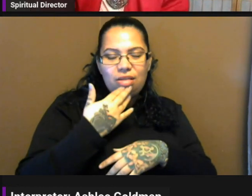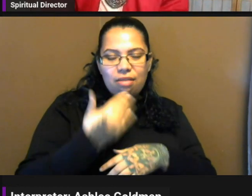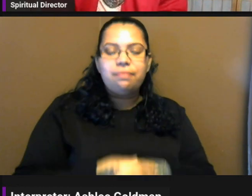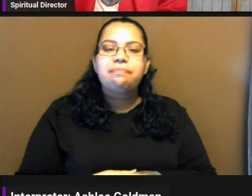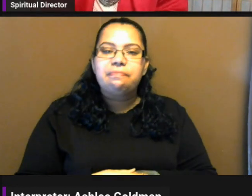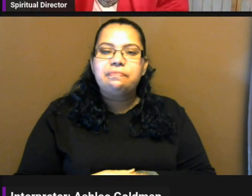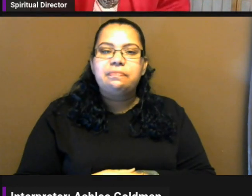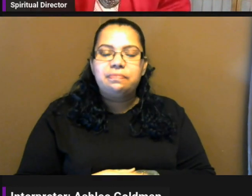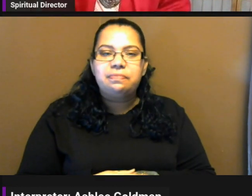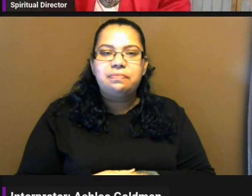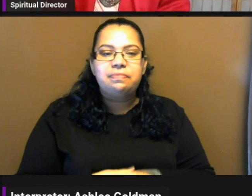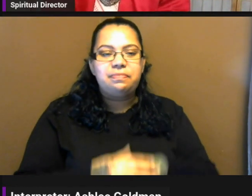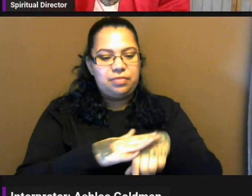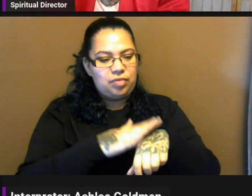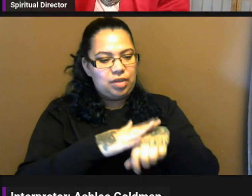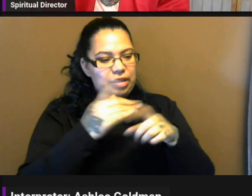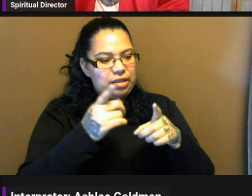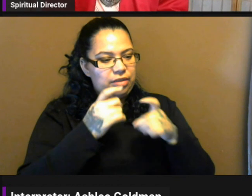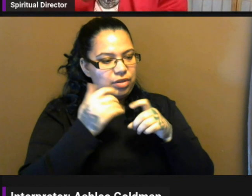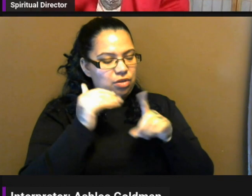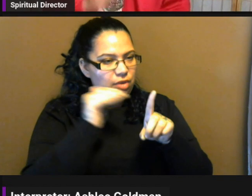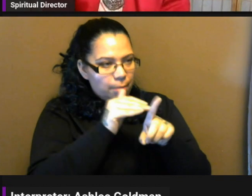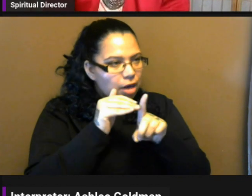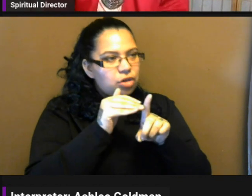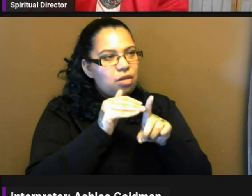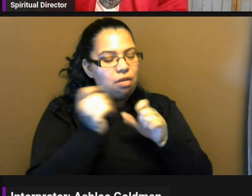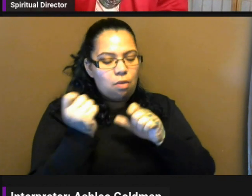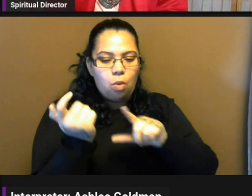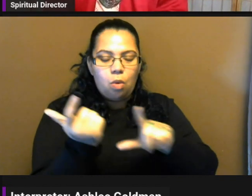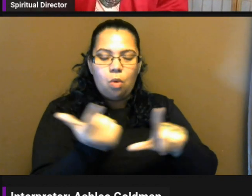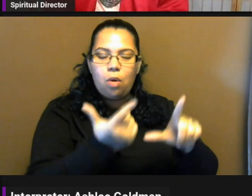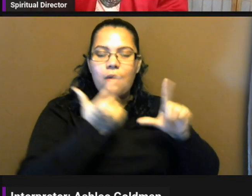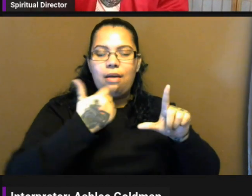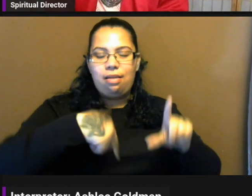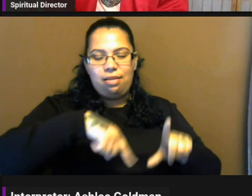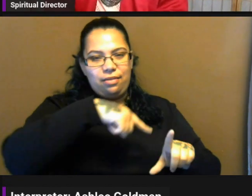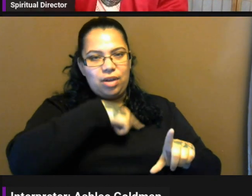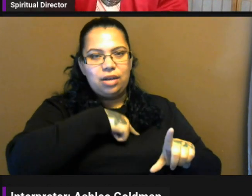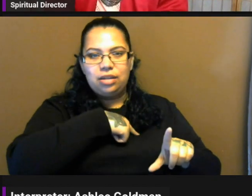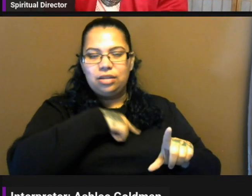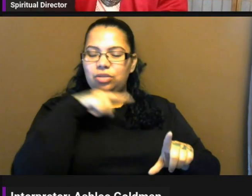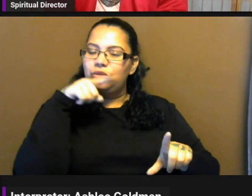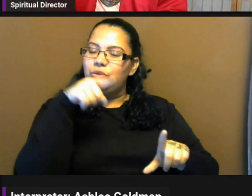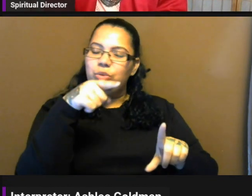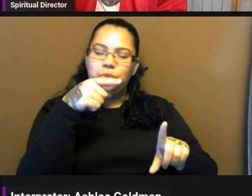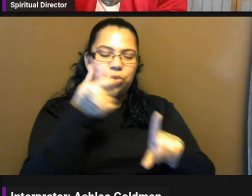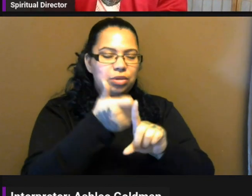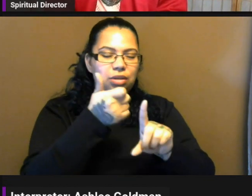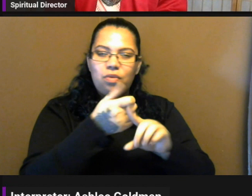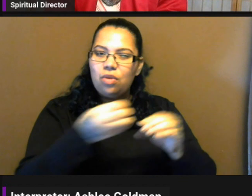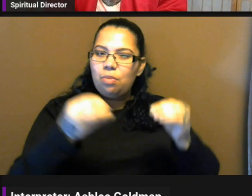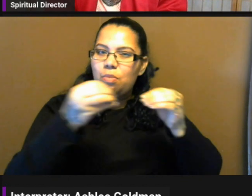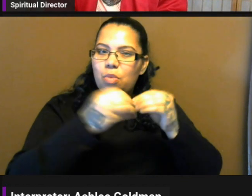Gentleness affords us the reminder that each of us, that you are so much more than you give yourself